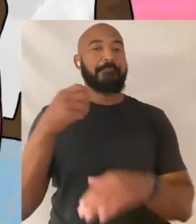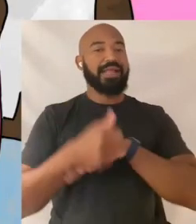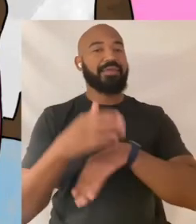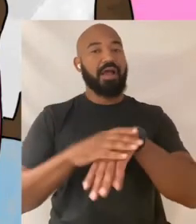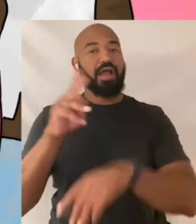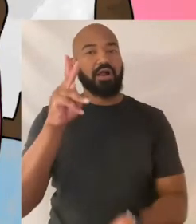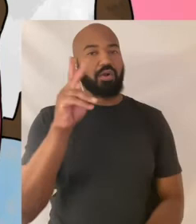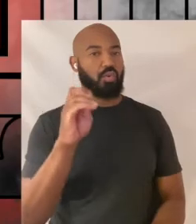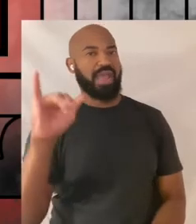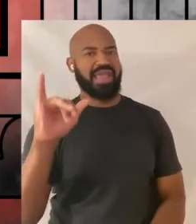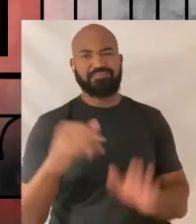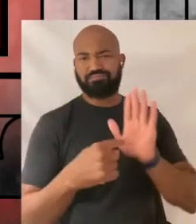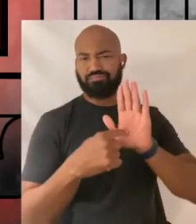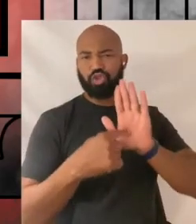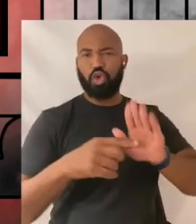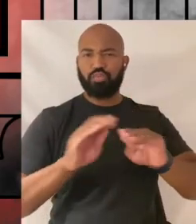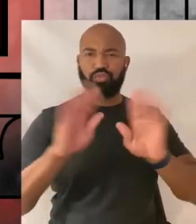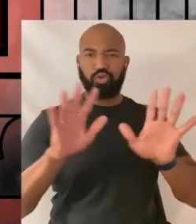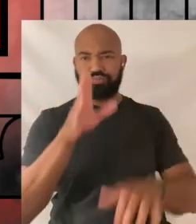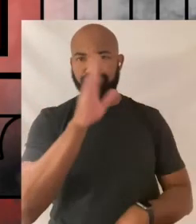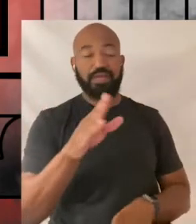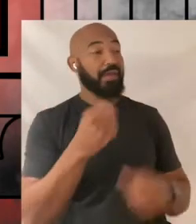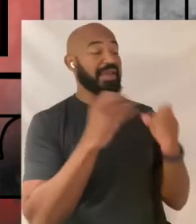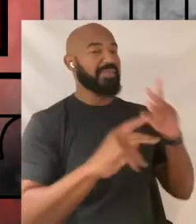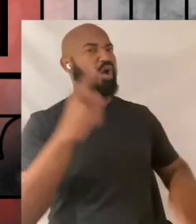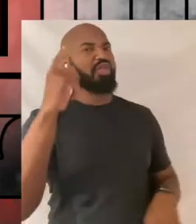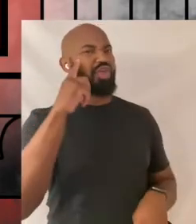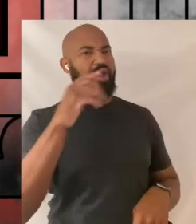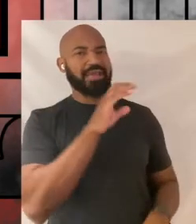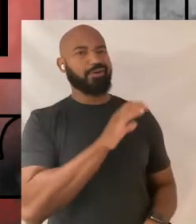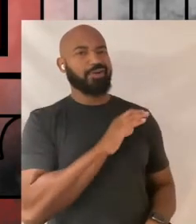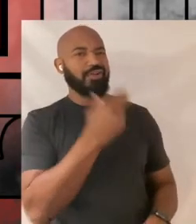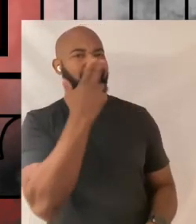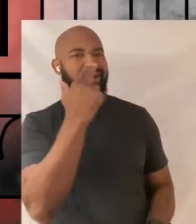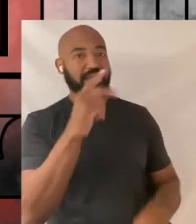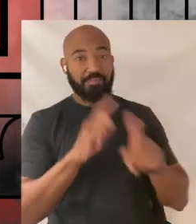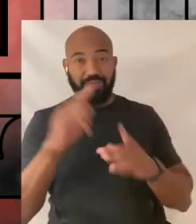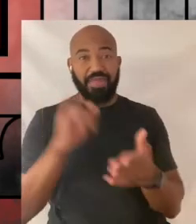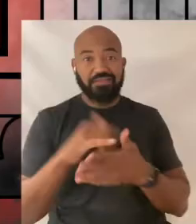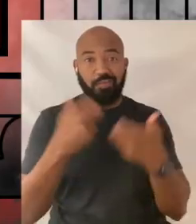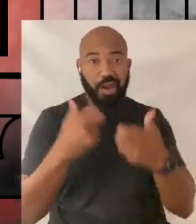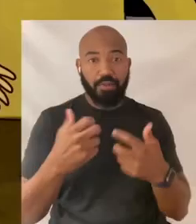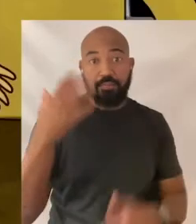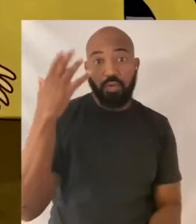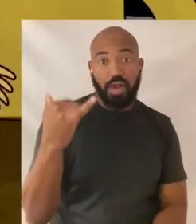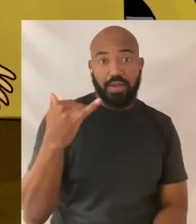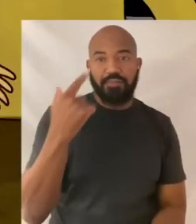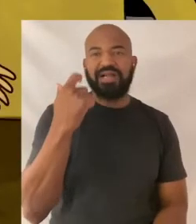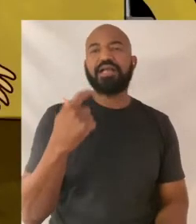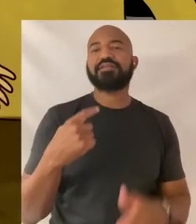this phenomenon. These different characters, while funny to many, are very problematic.